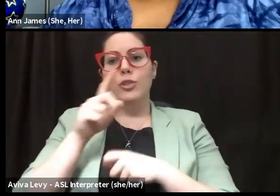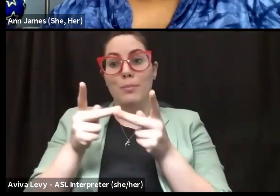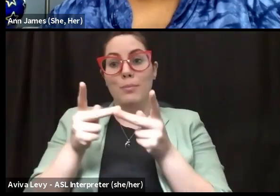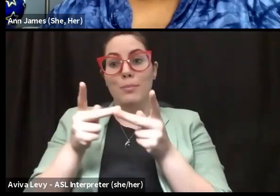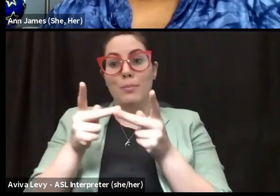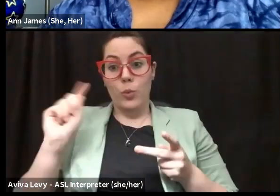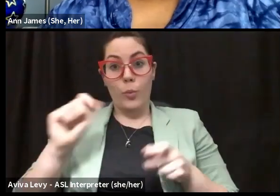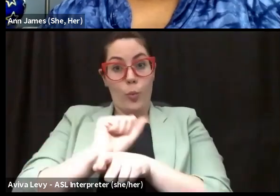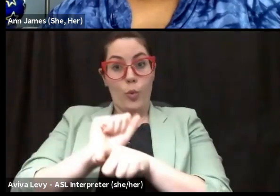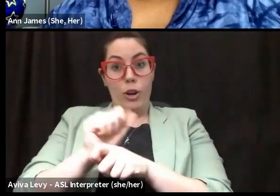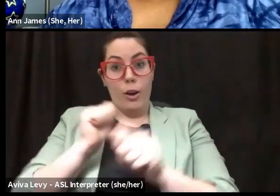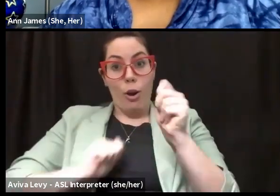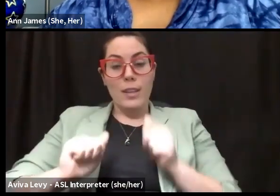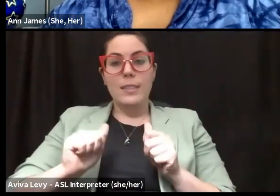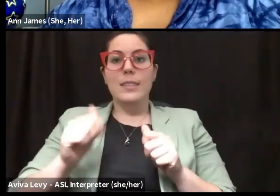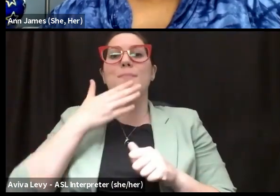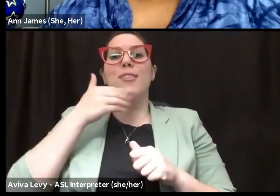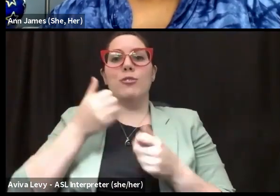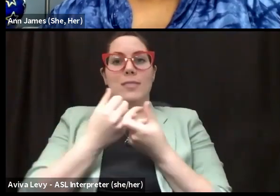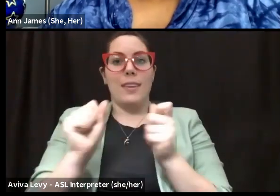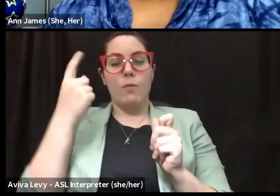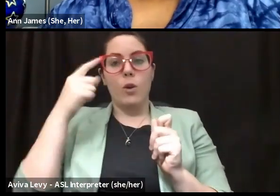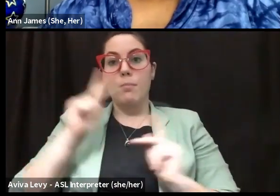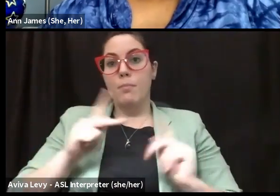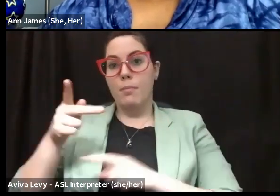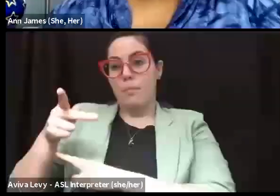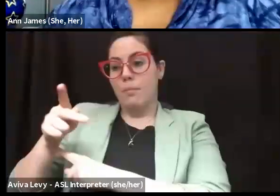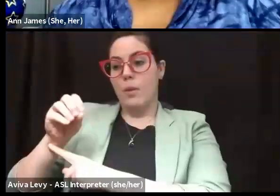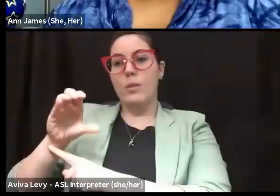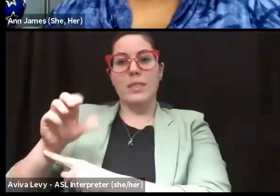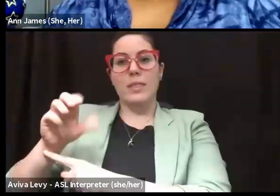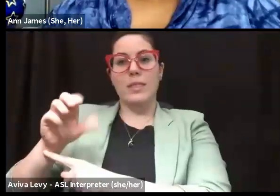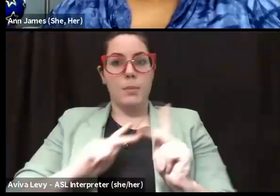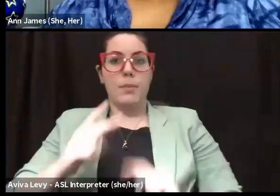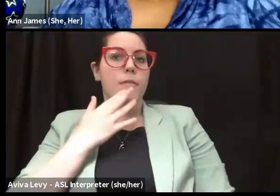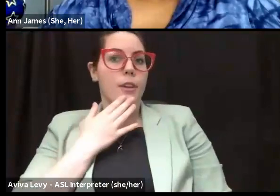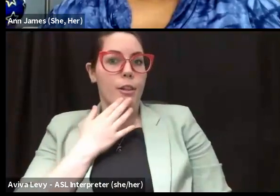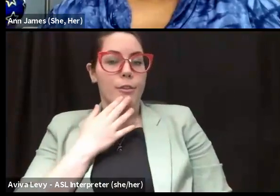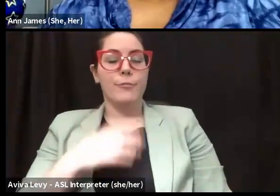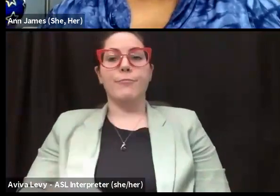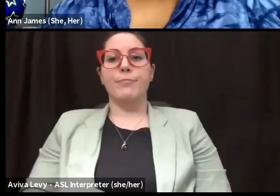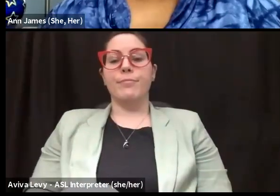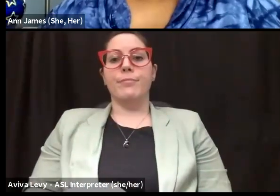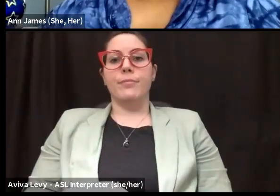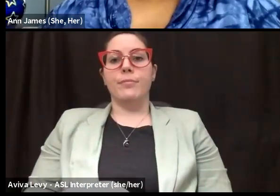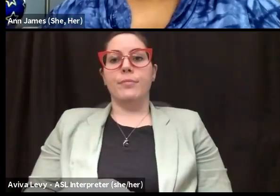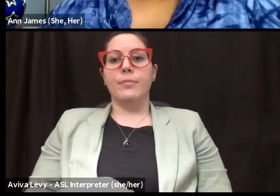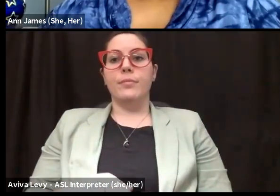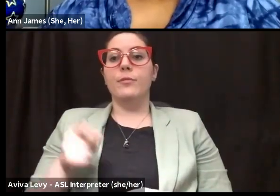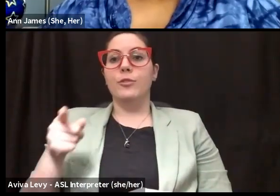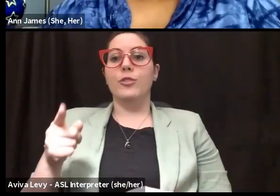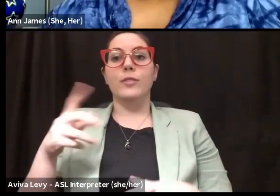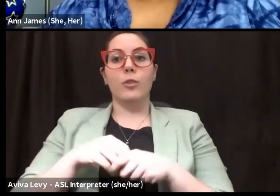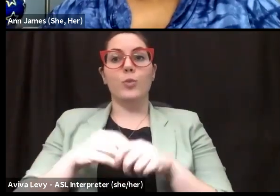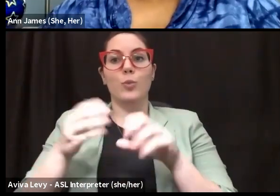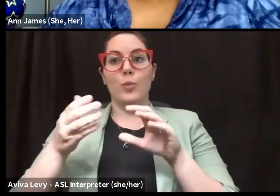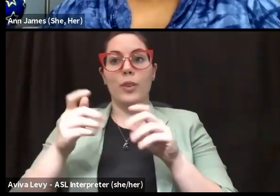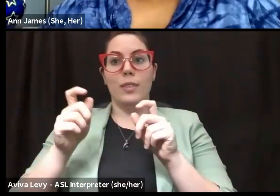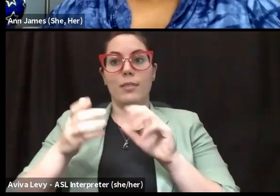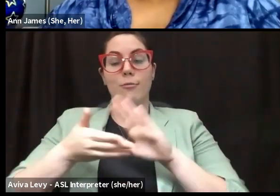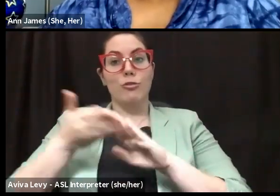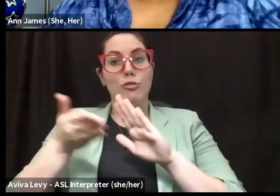To that end, she is pursuing America's first doctoral degree in intimacy direction for people of color and launching intimacy coordinators